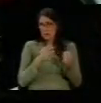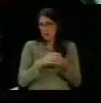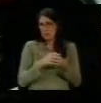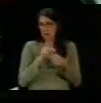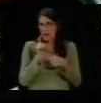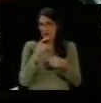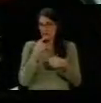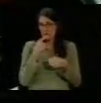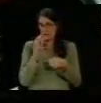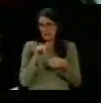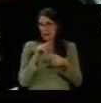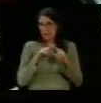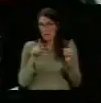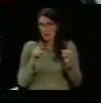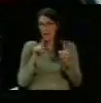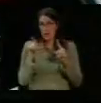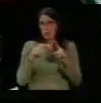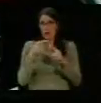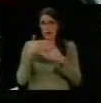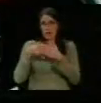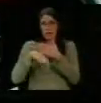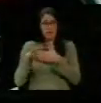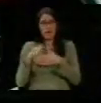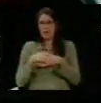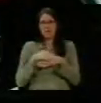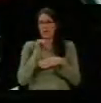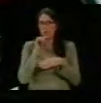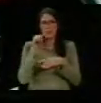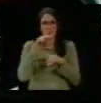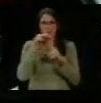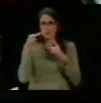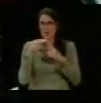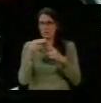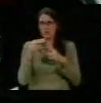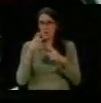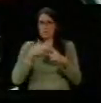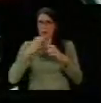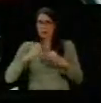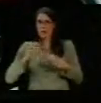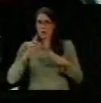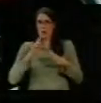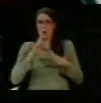say that. But coming in here, that wasn't the perception that my clients or the public